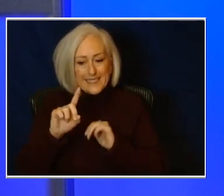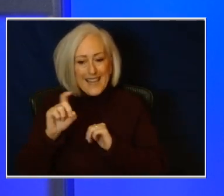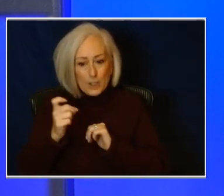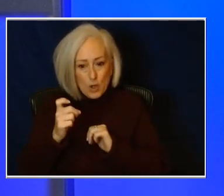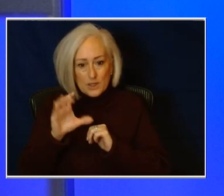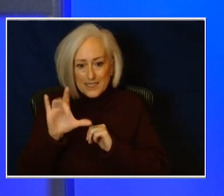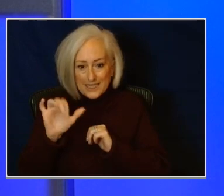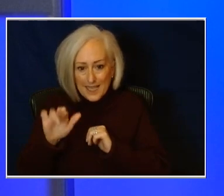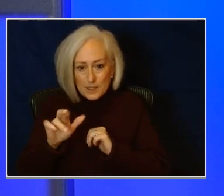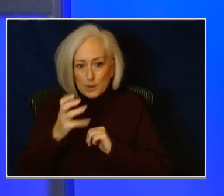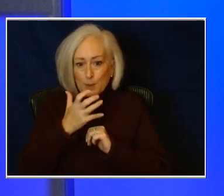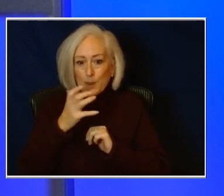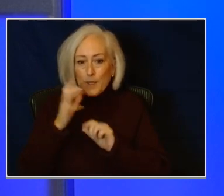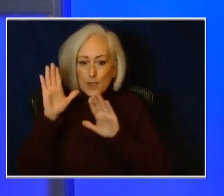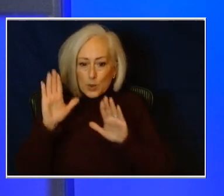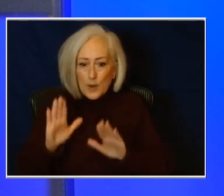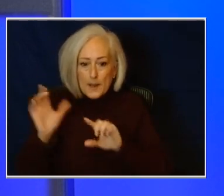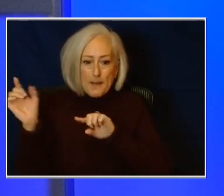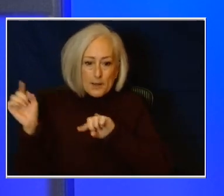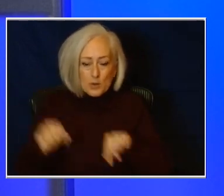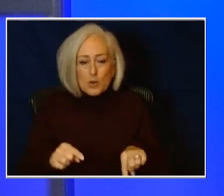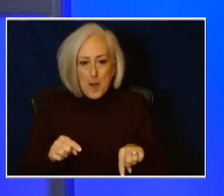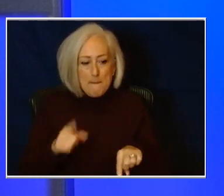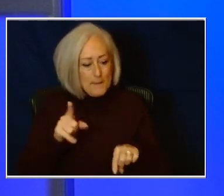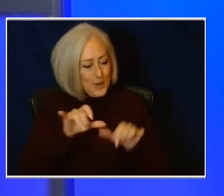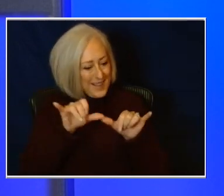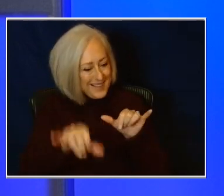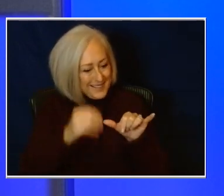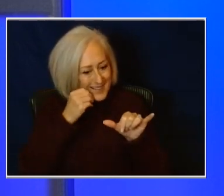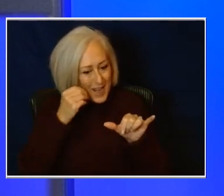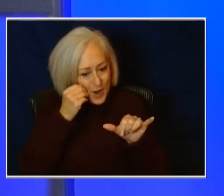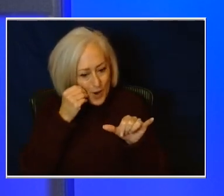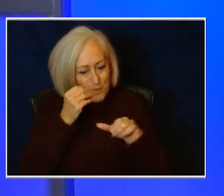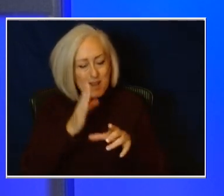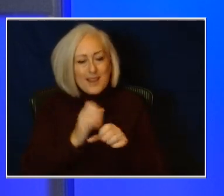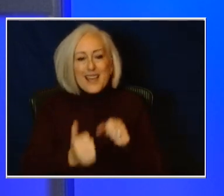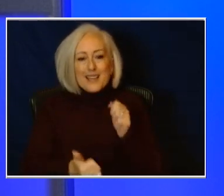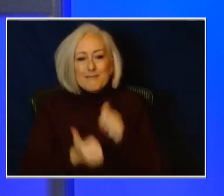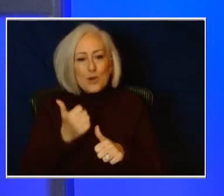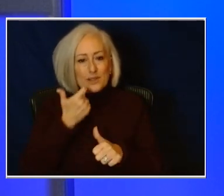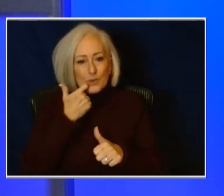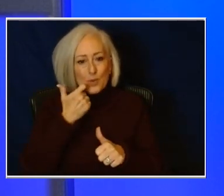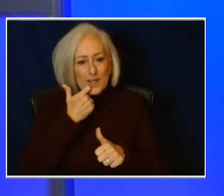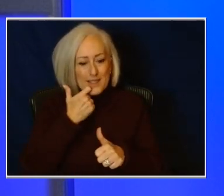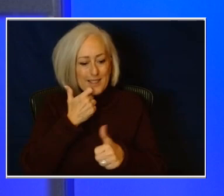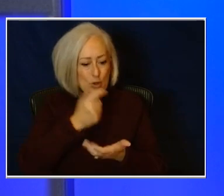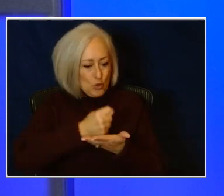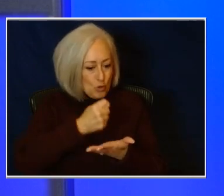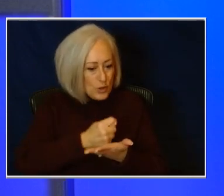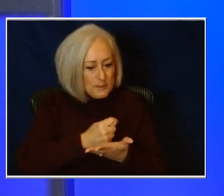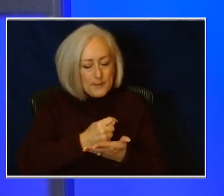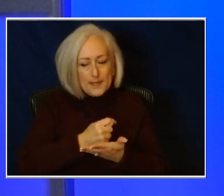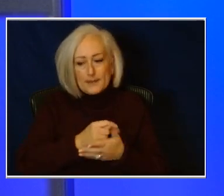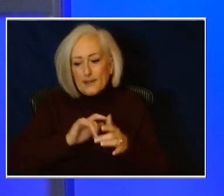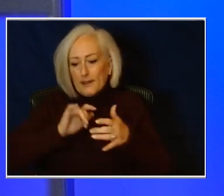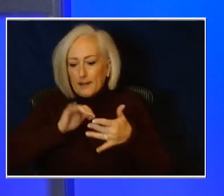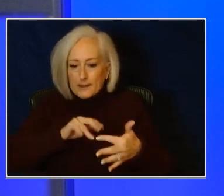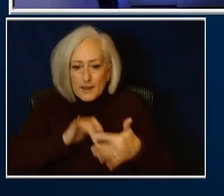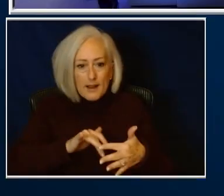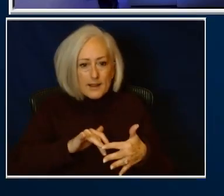great place to go. And you can stay at home and get the latest treatment and latest clinical trials. This is a great service to our